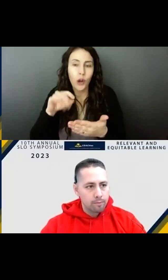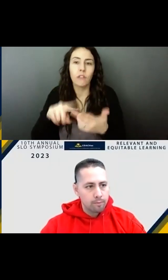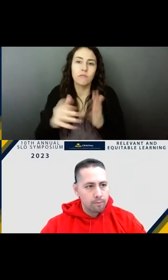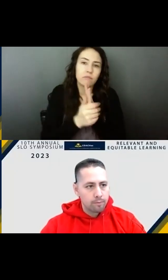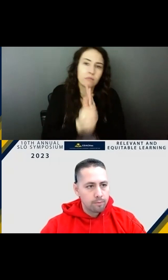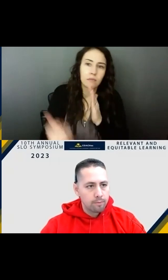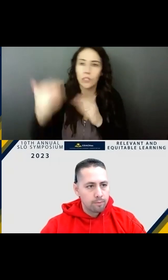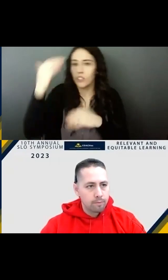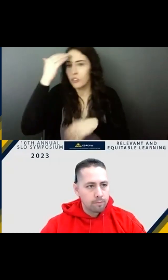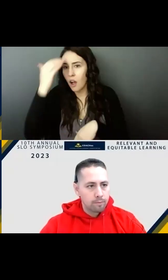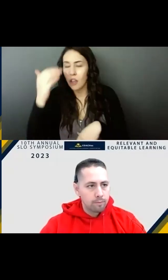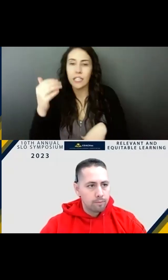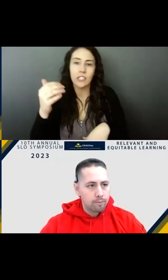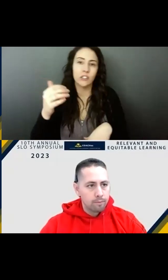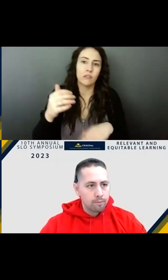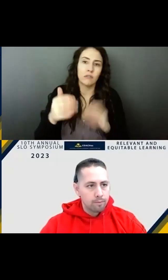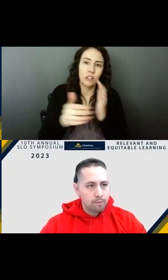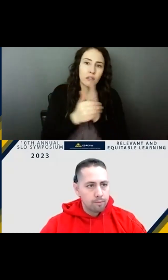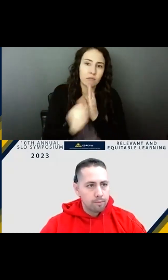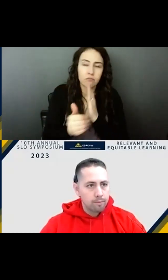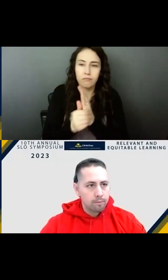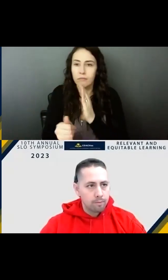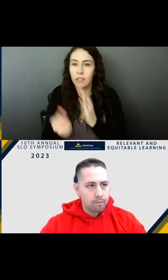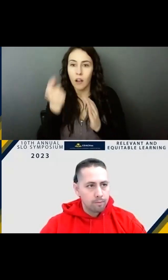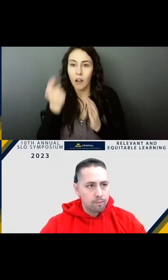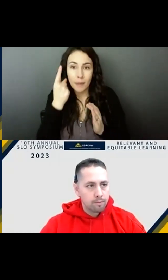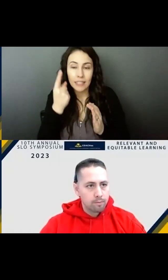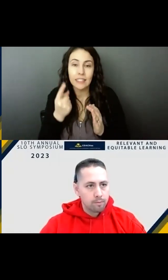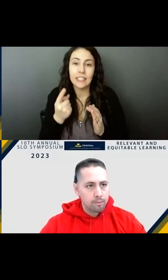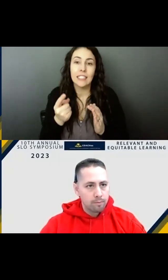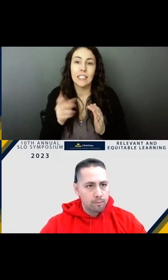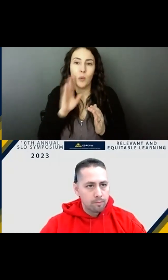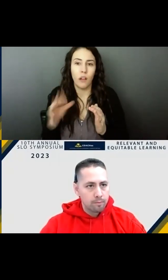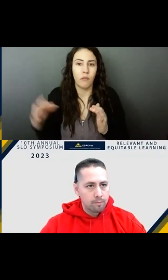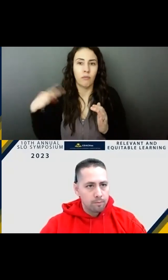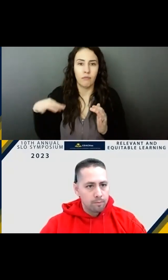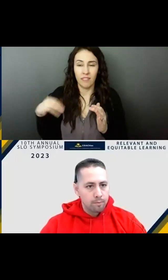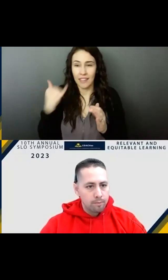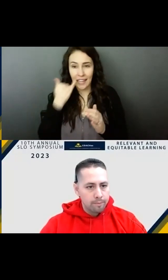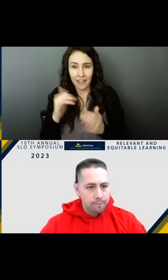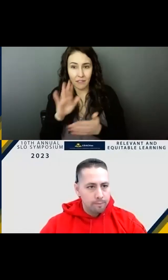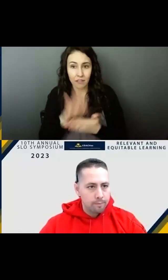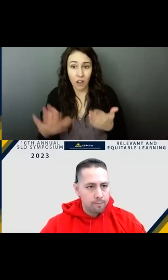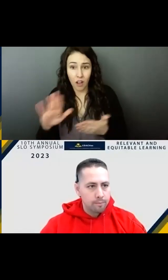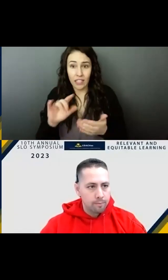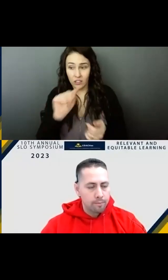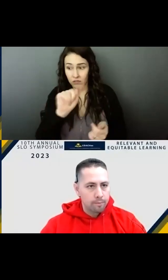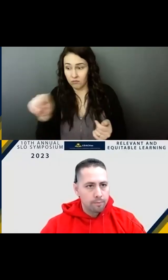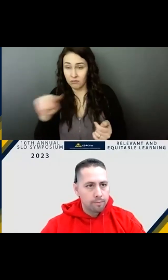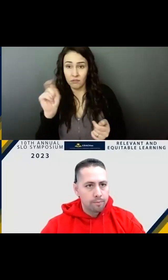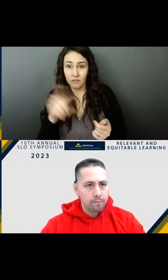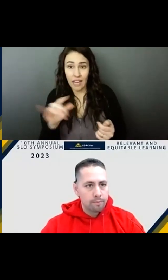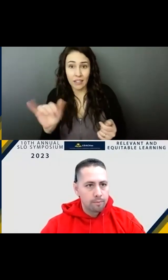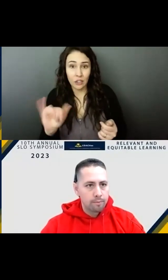competencies that you're going to gain. And if colleges are also asking the questions about, how